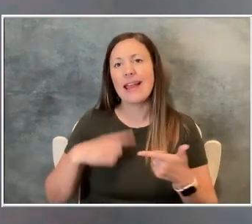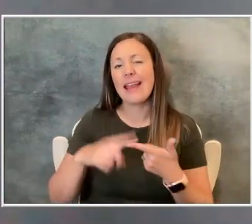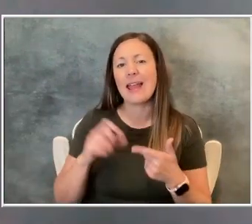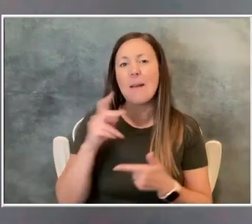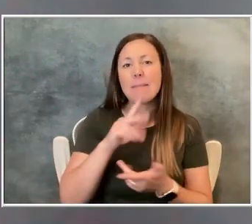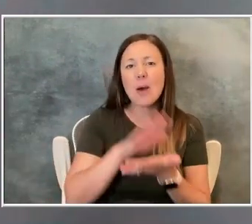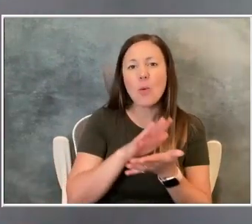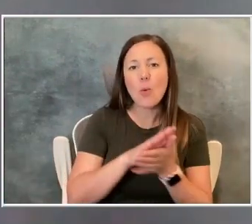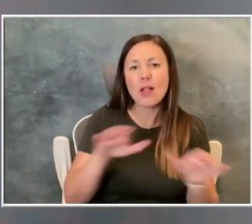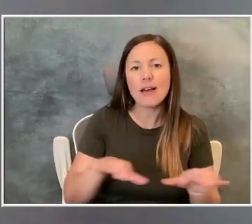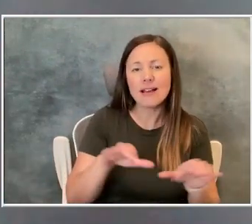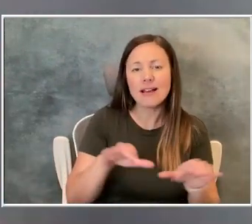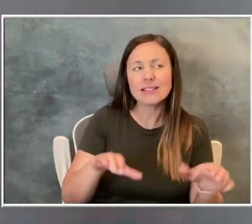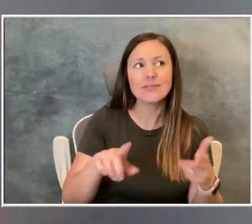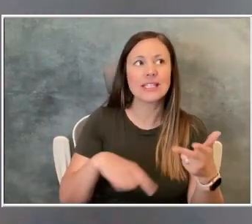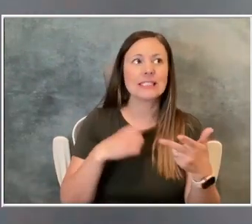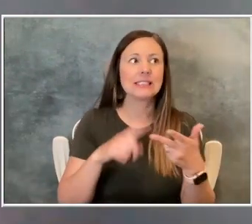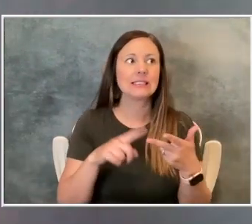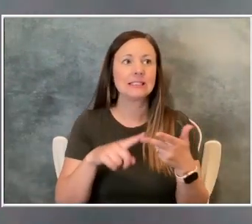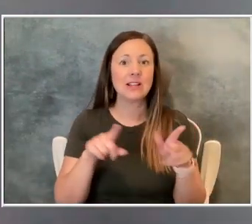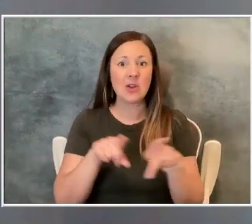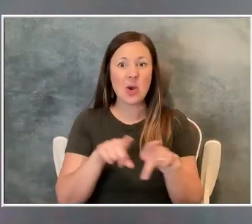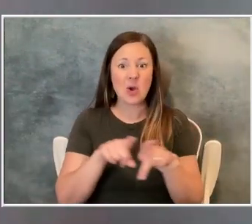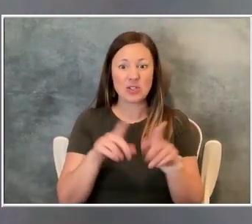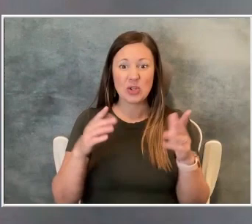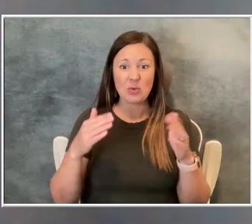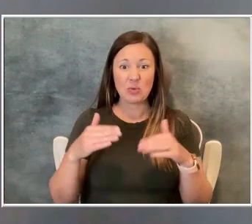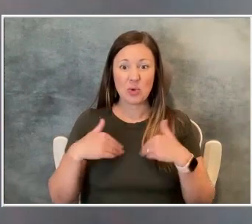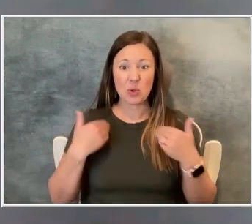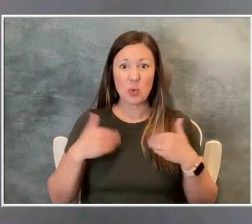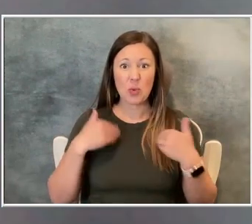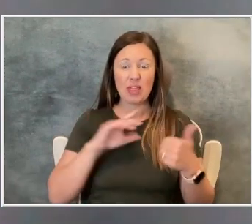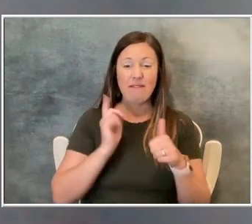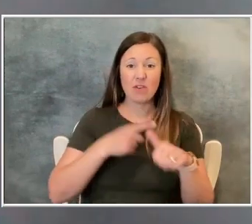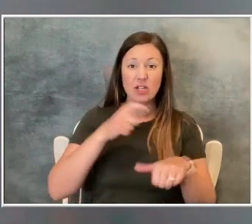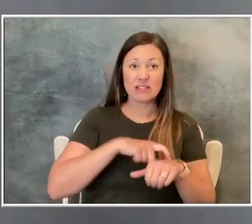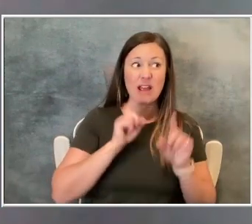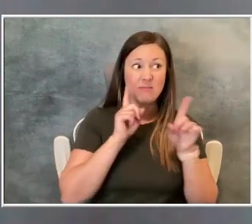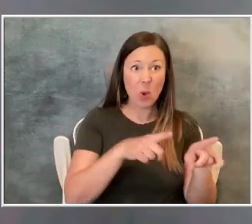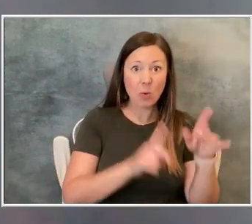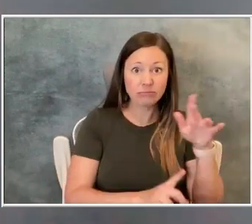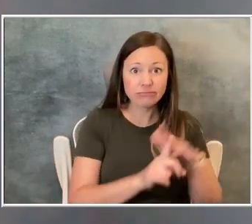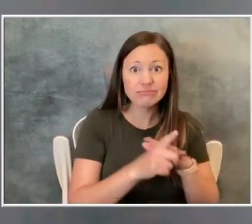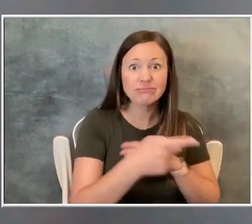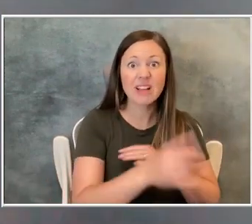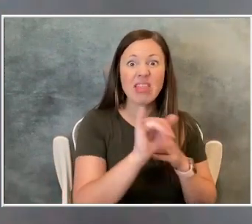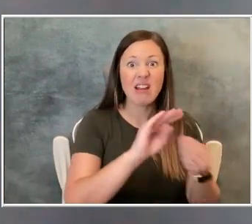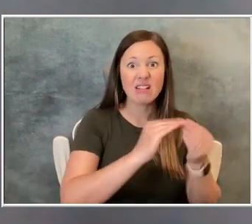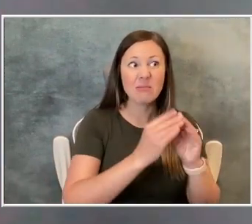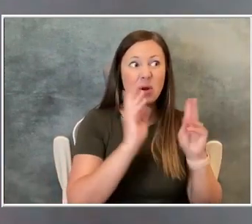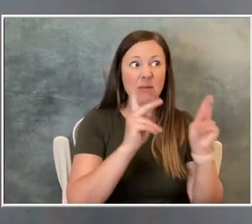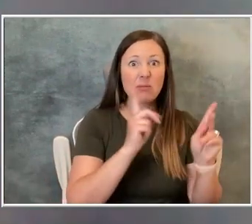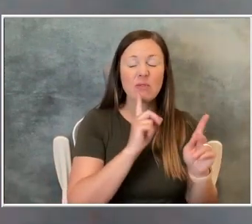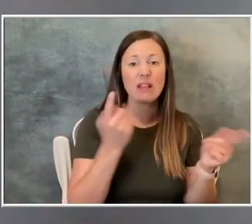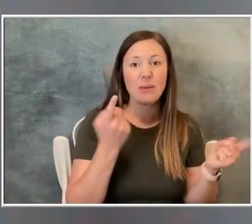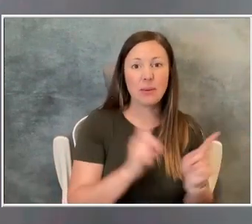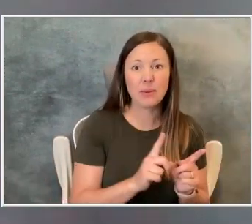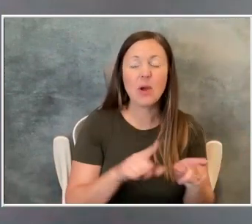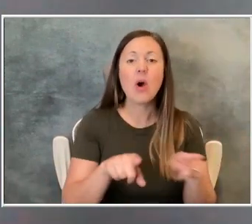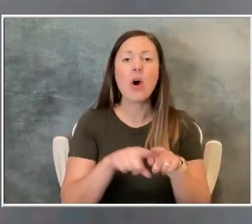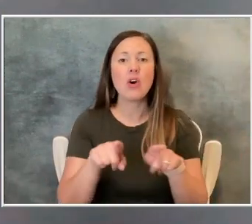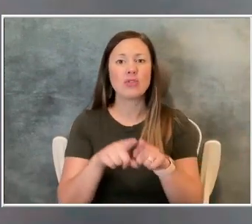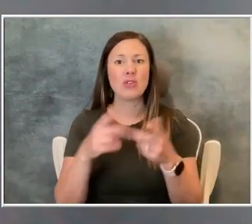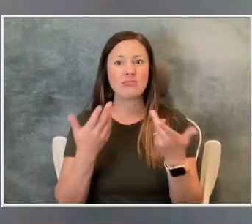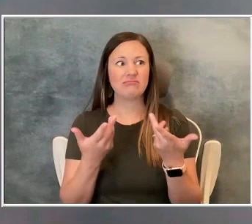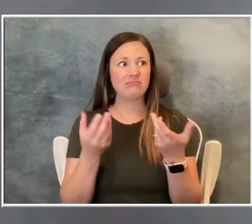a prolonged decrease in use in first-time donors, and different businesses and organizations not having returned